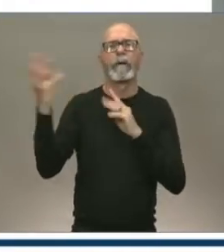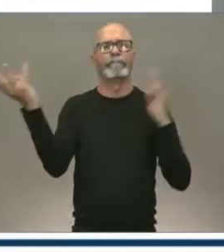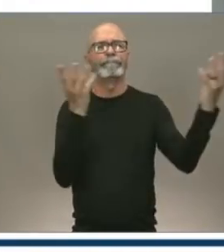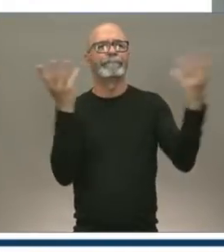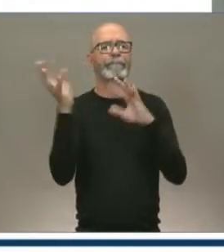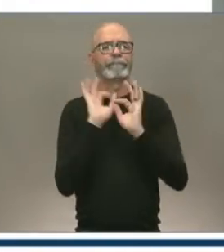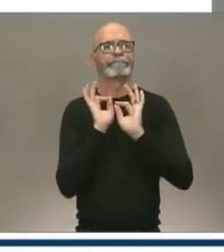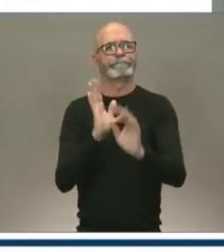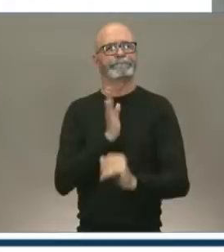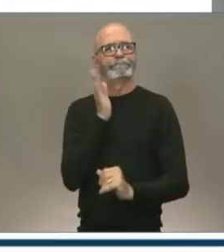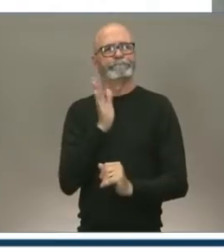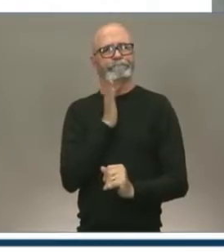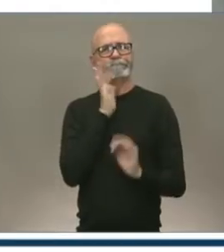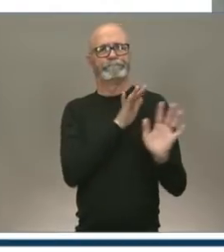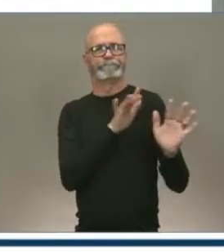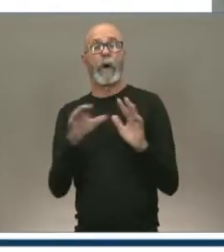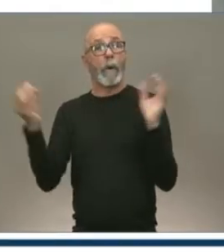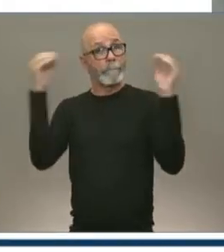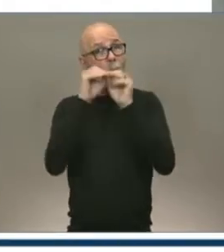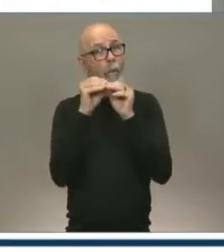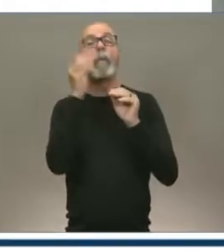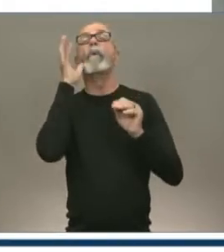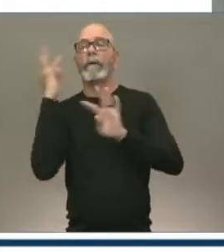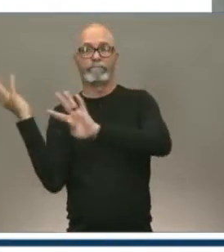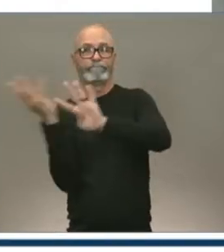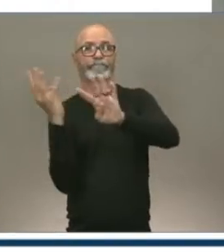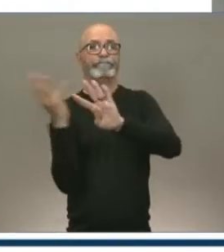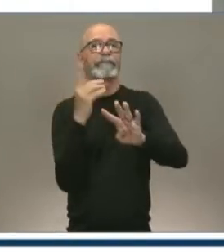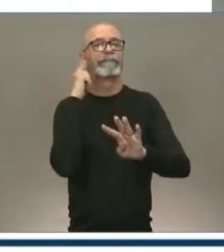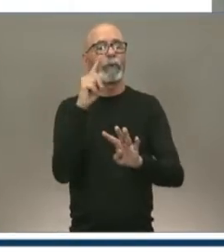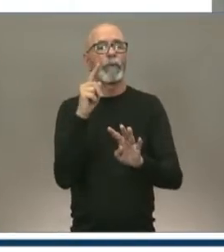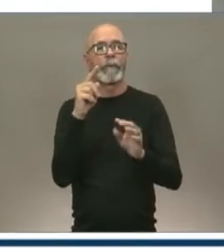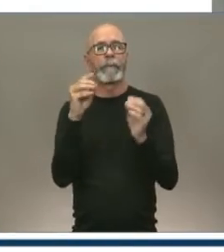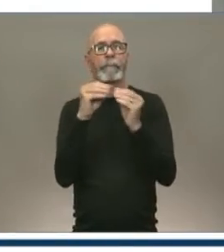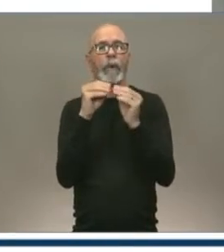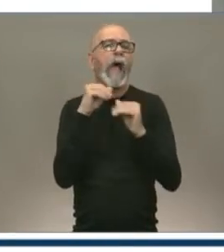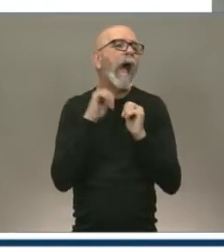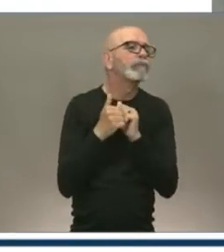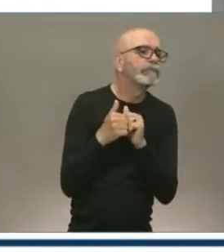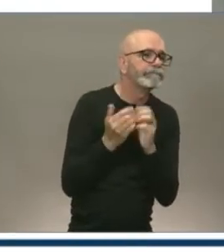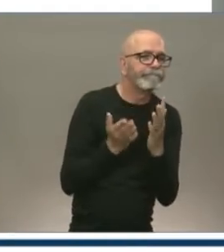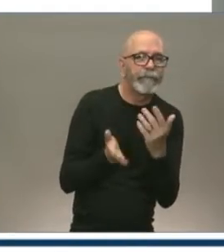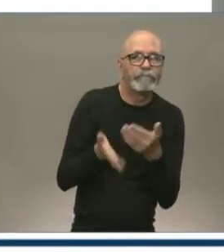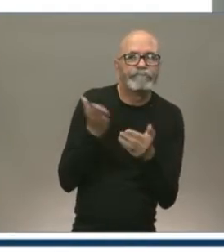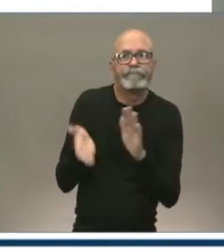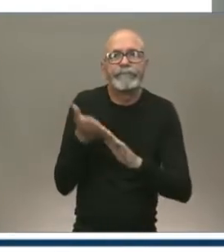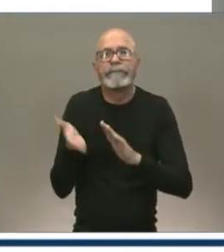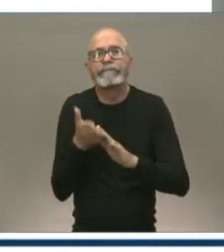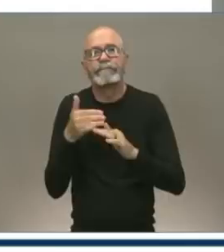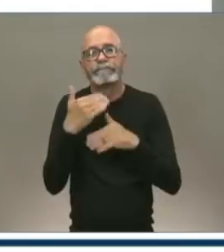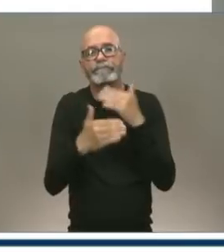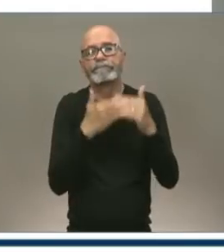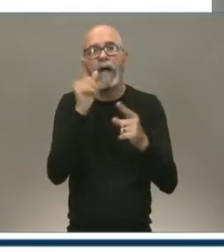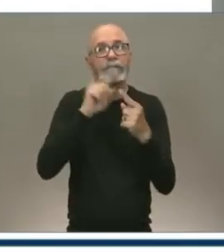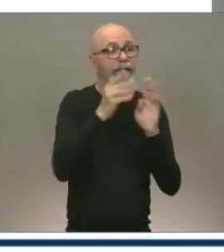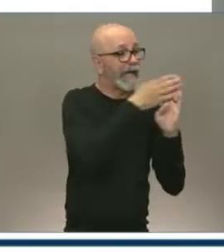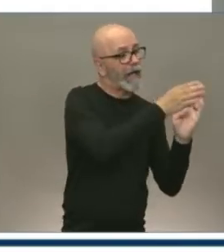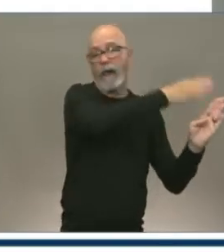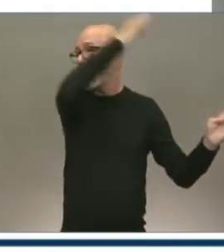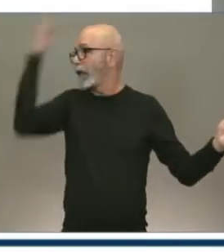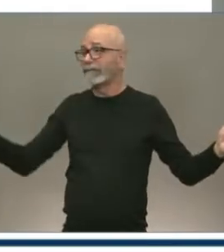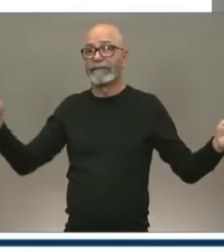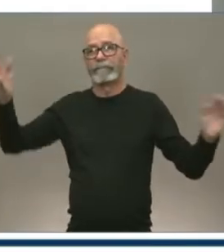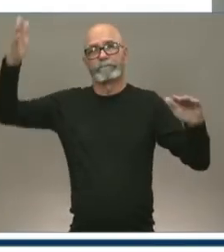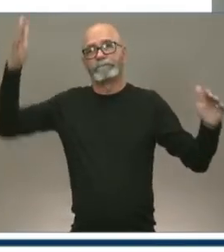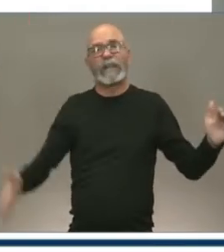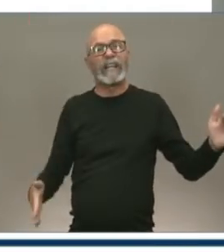this week, and I'm looking forward to seeing firsthand how the process works from start to finish. As I said, we are on track to hit the 200,000